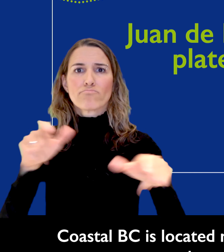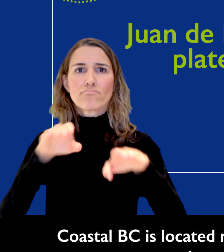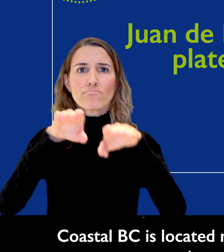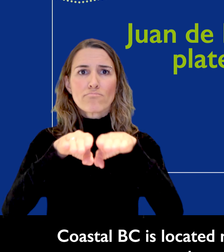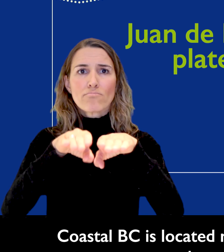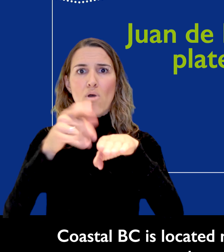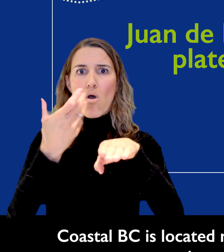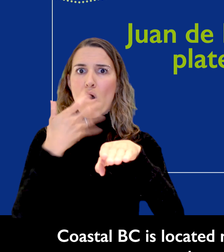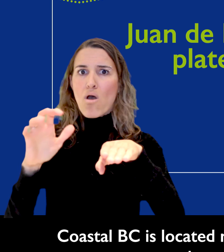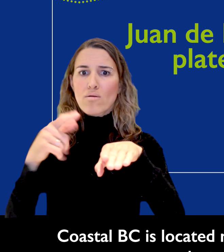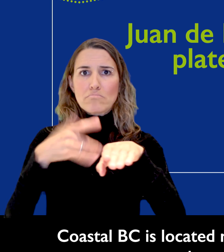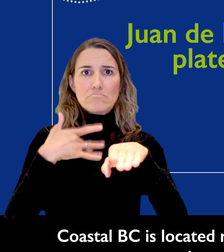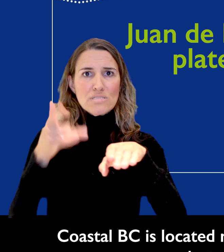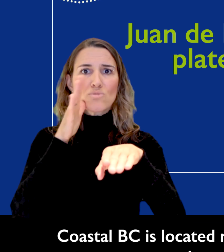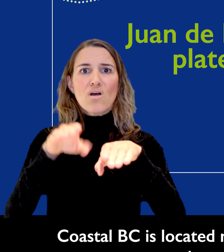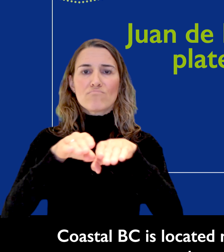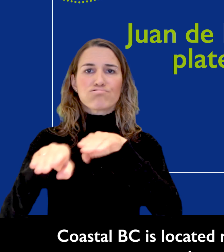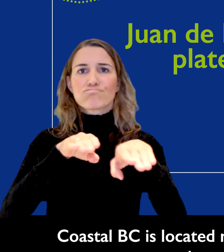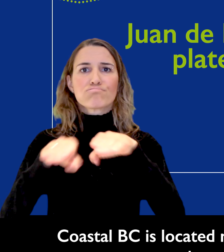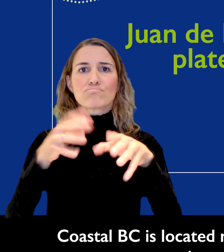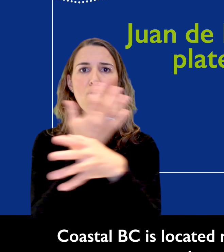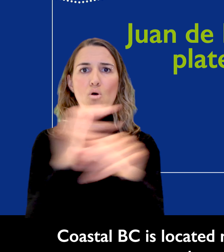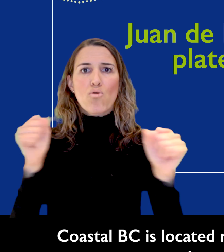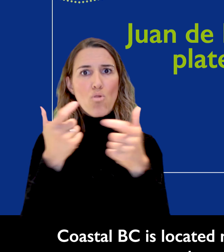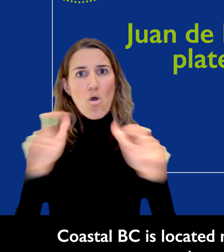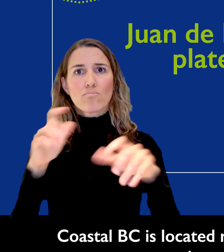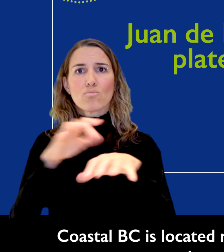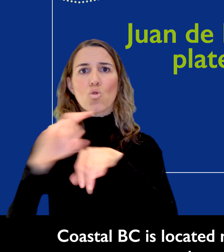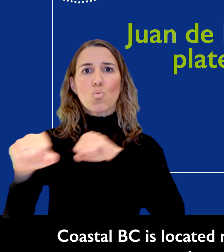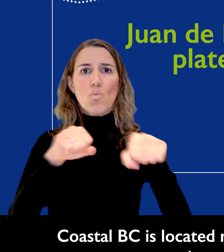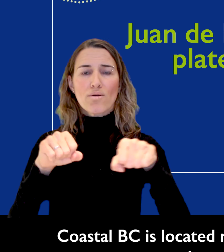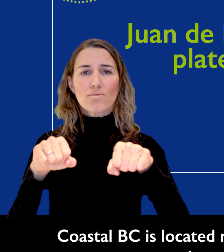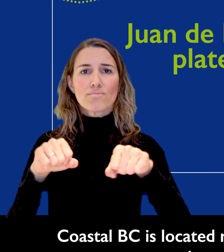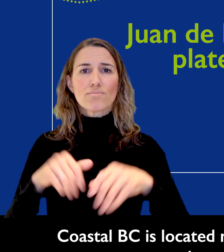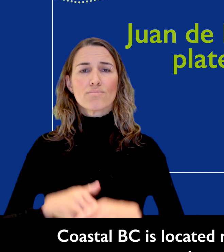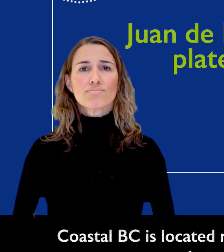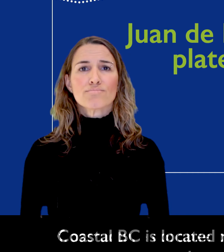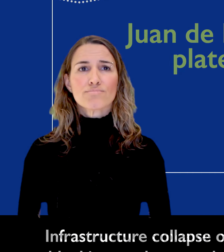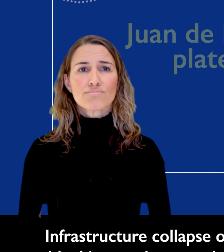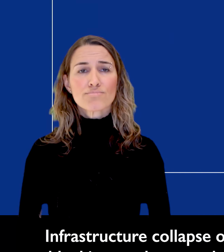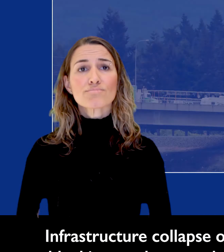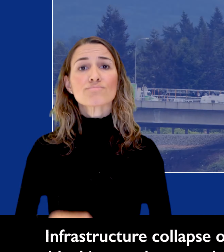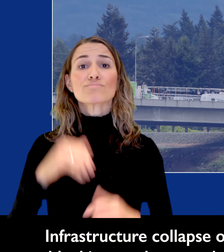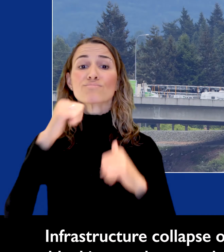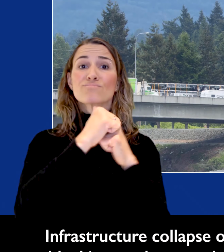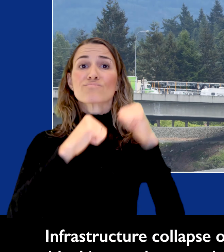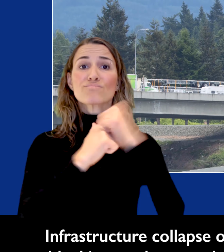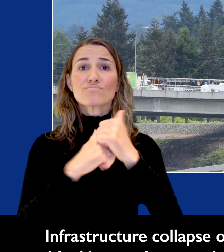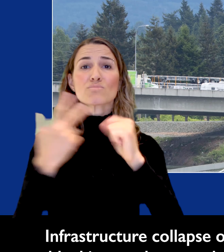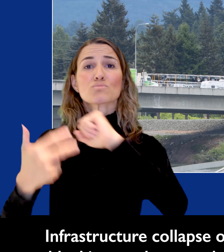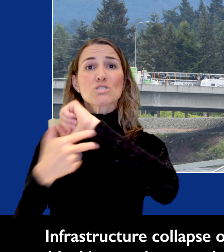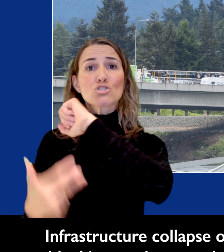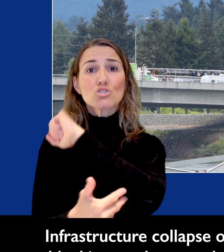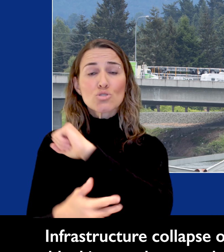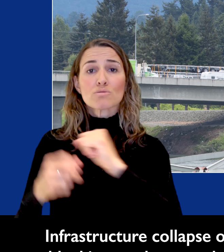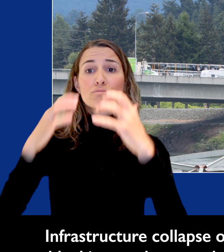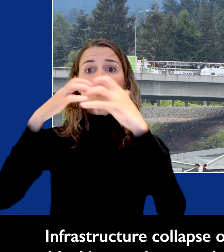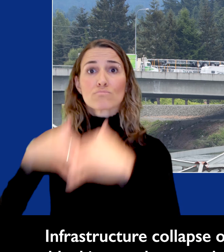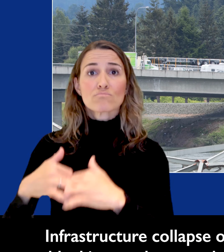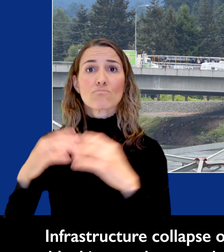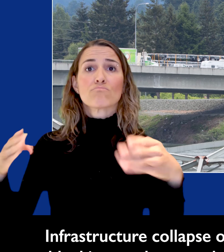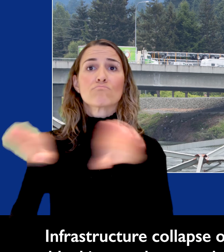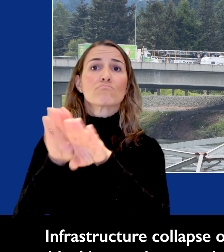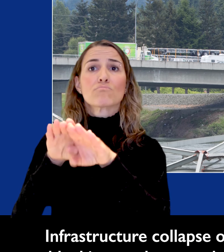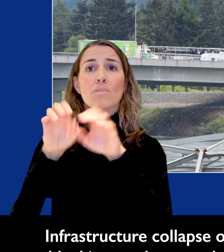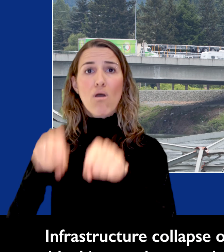that, according to scientists, are a hotspot for a potentially large earthquake. Infrastructure collapse or bridge